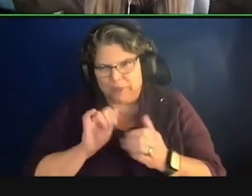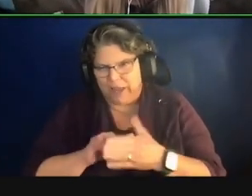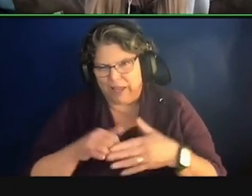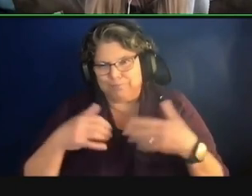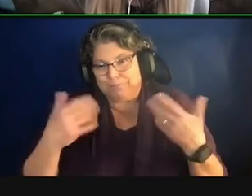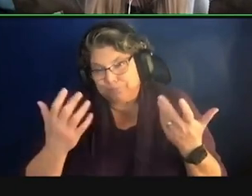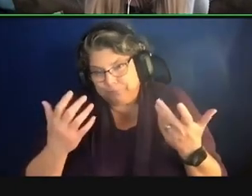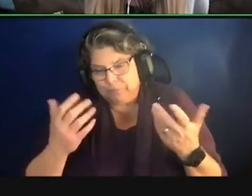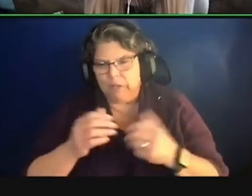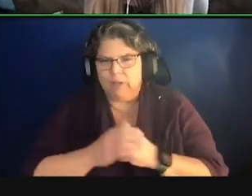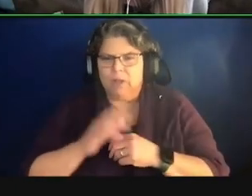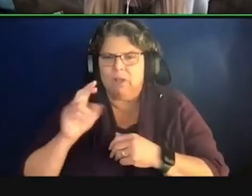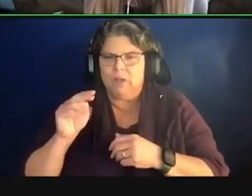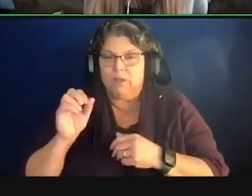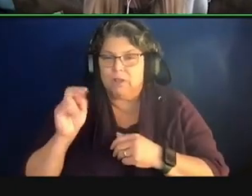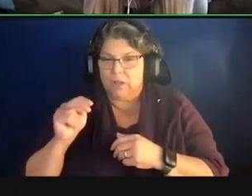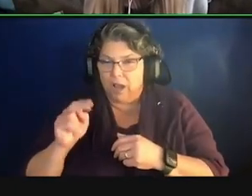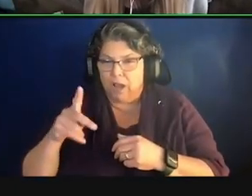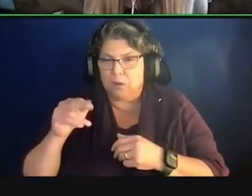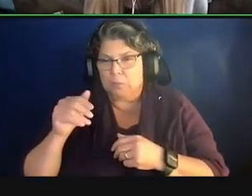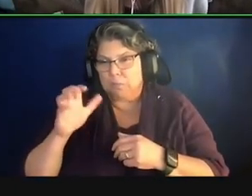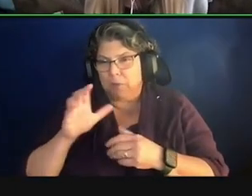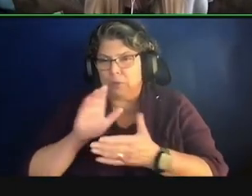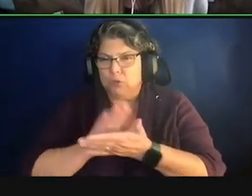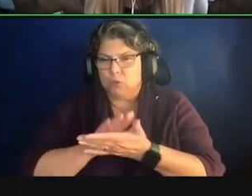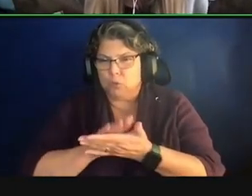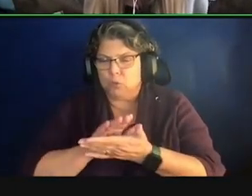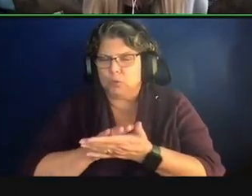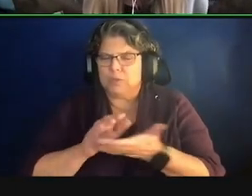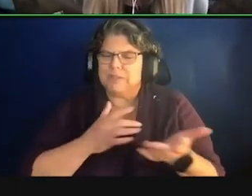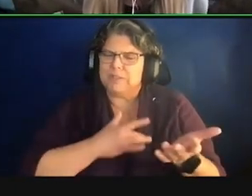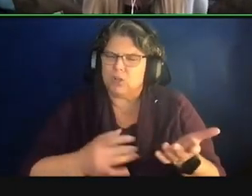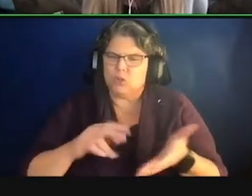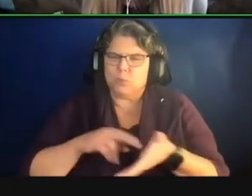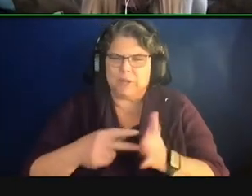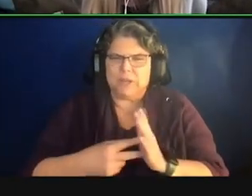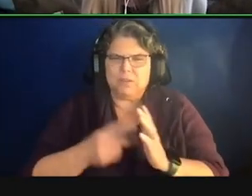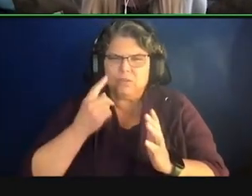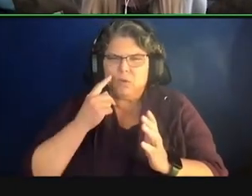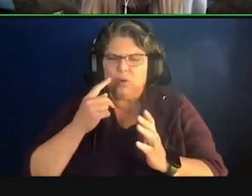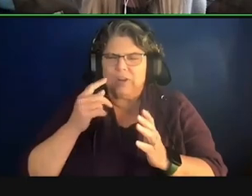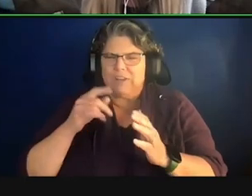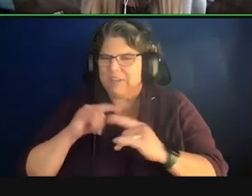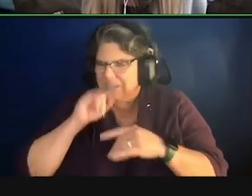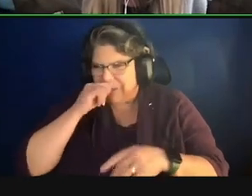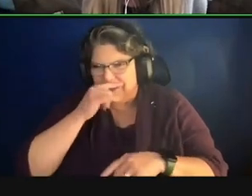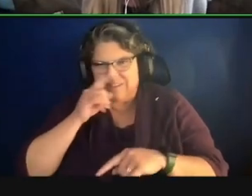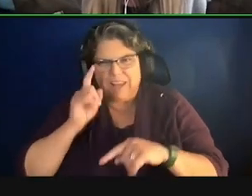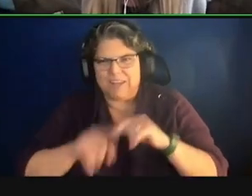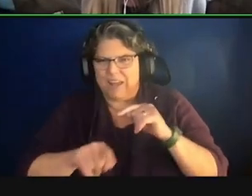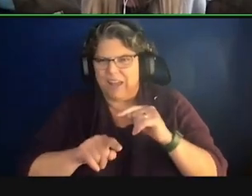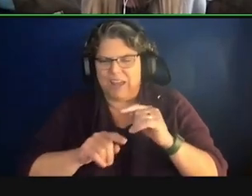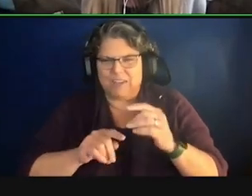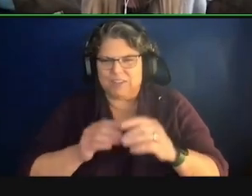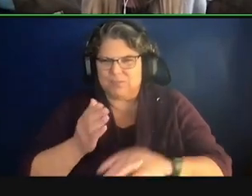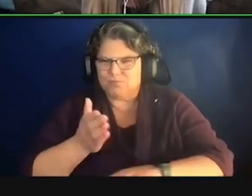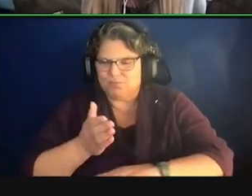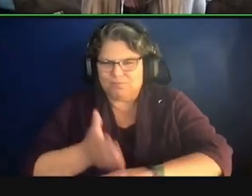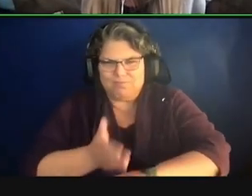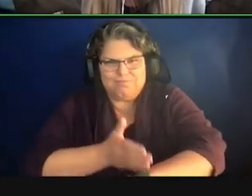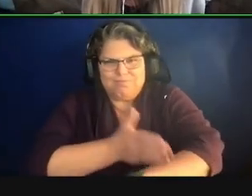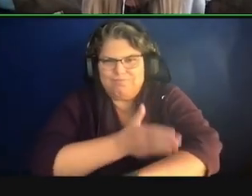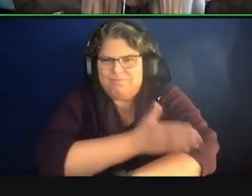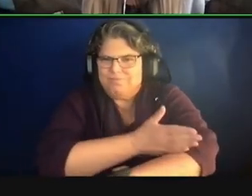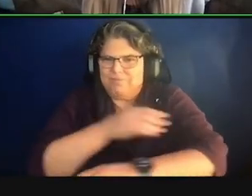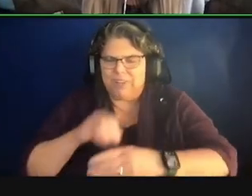Non-public schools would typically be for kids who cannot make progress in their